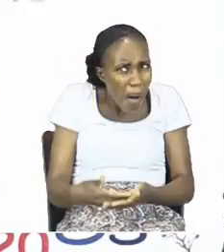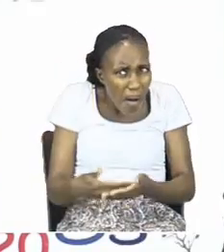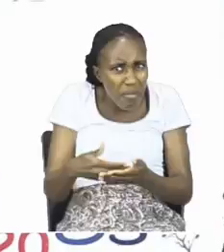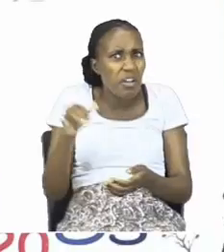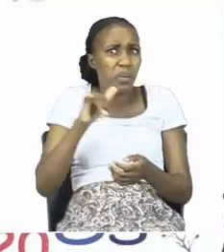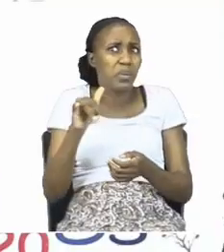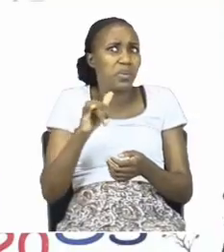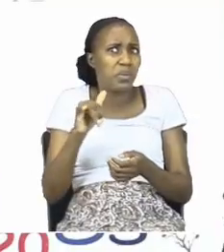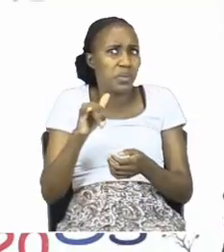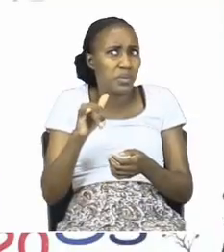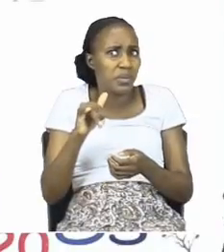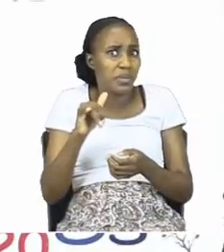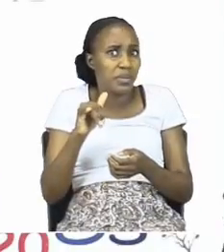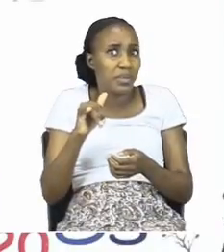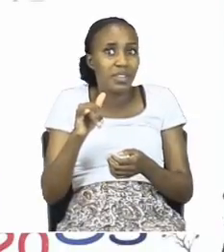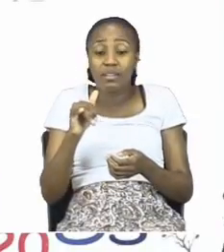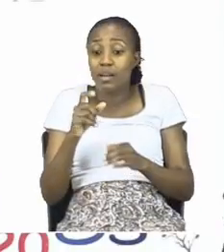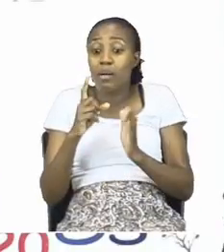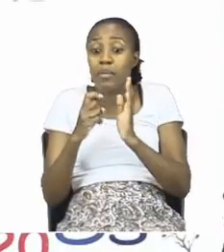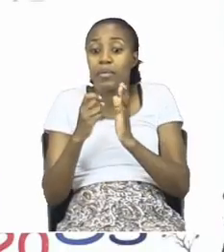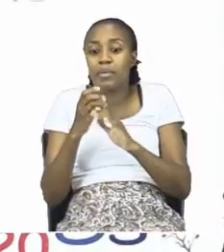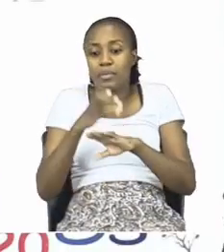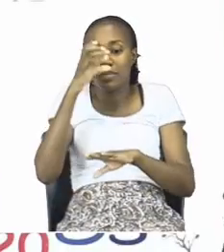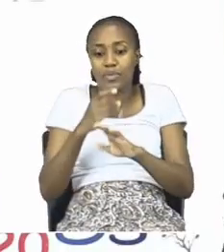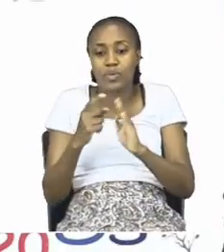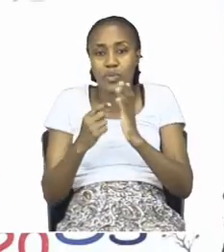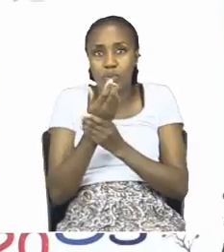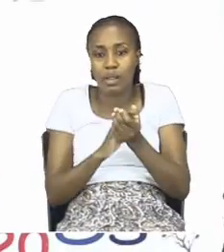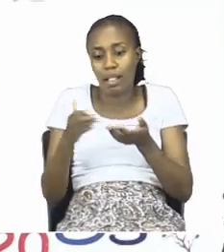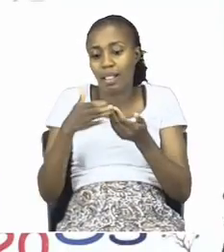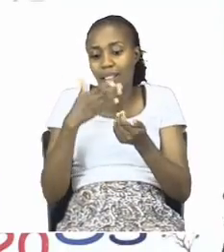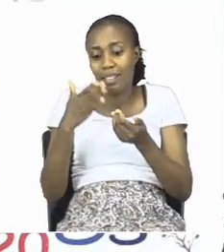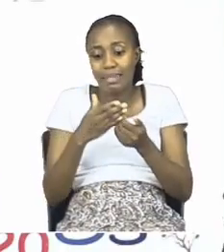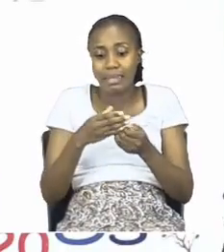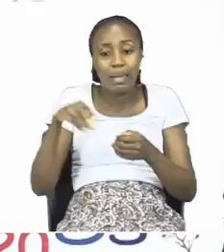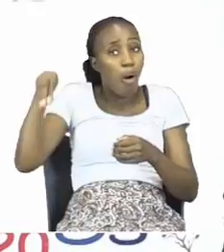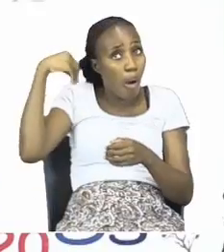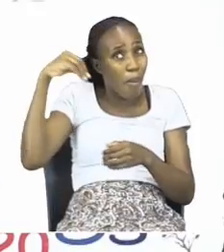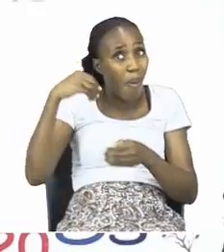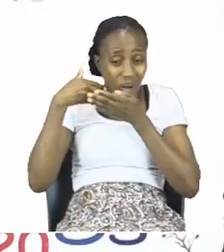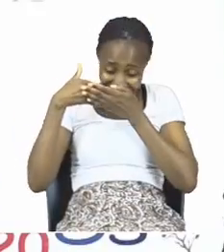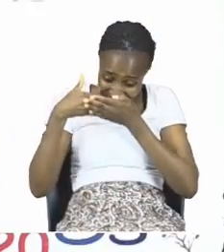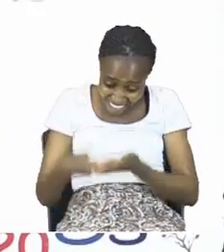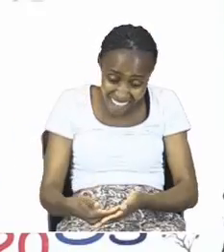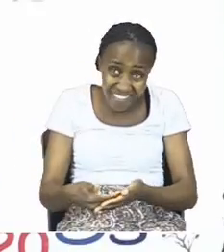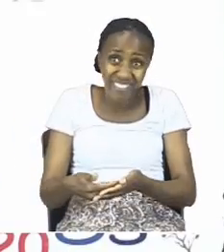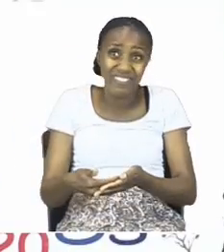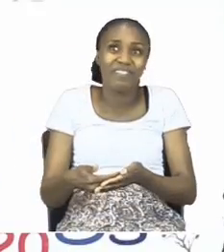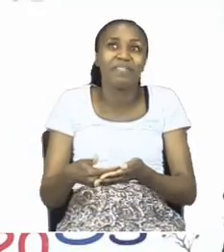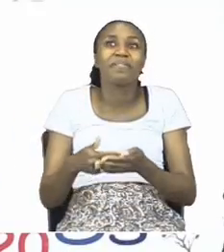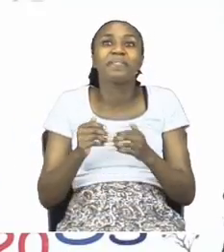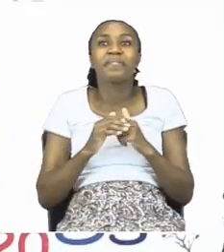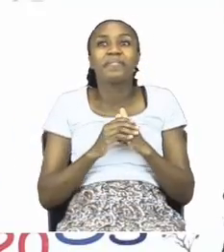it is lighter. So I would say the bell is heavier